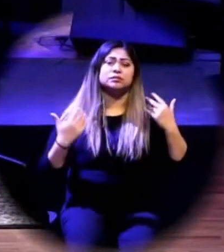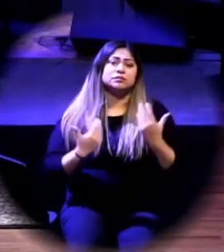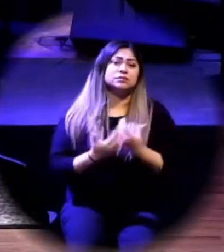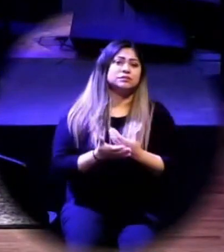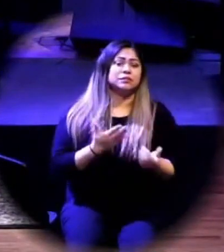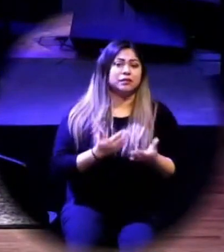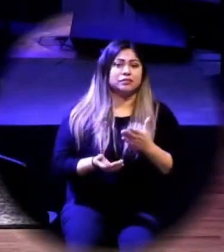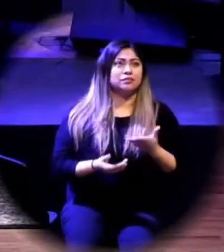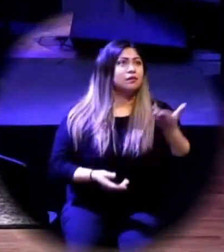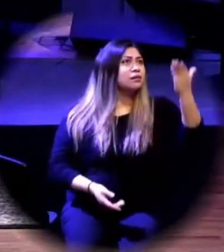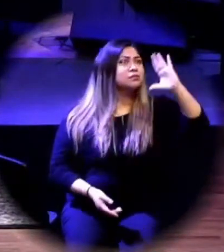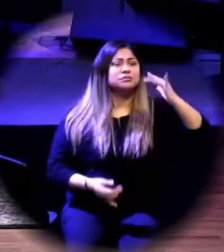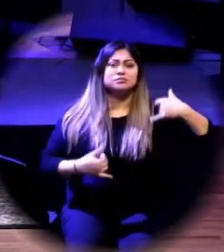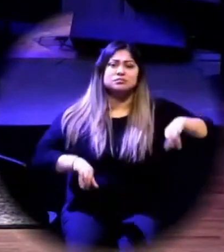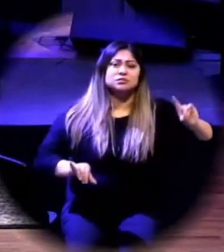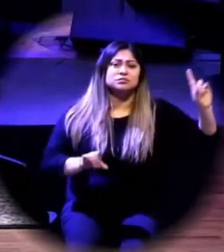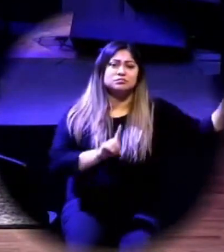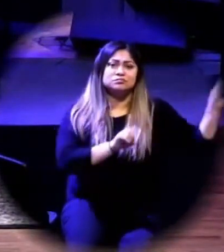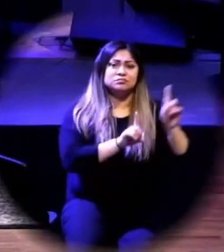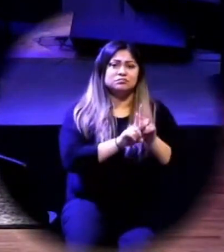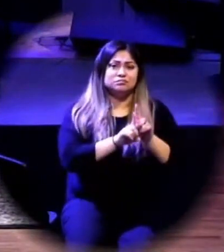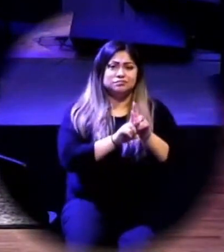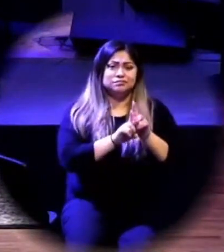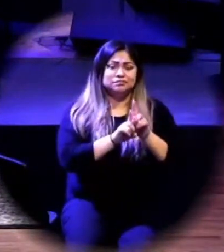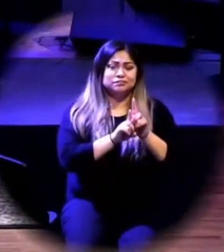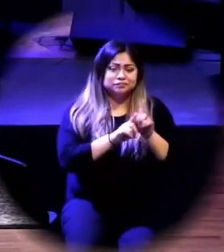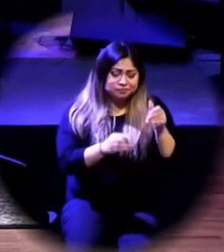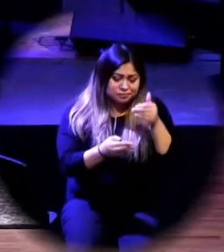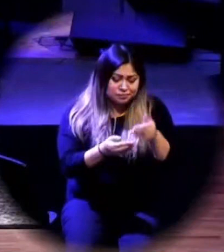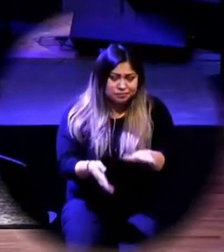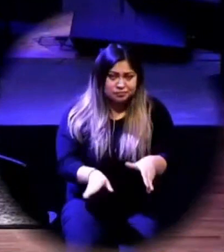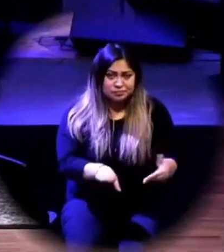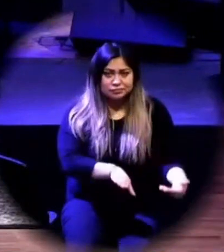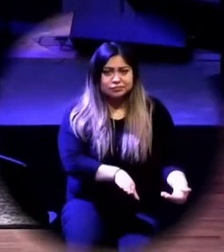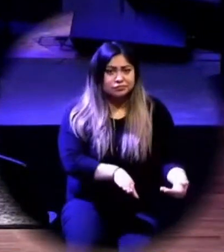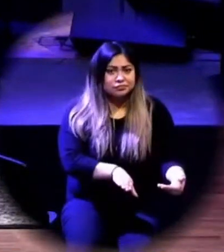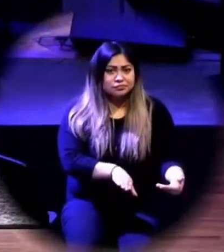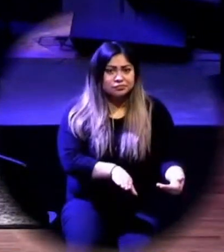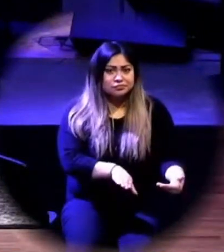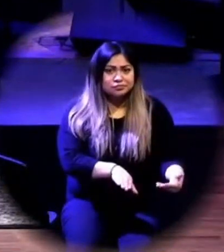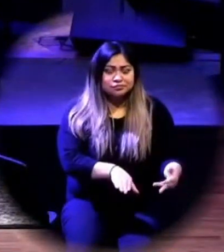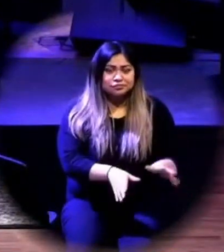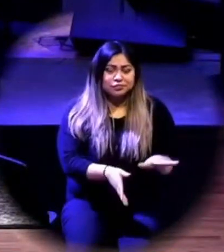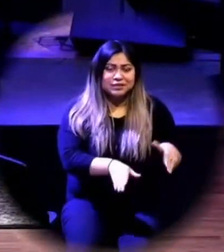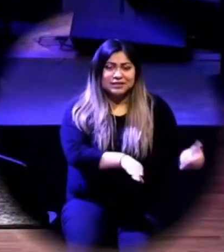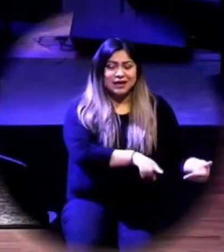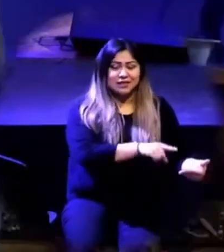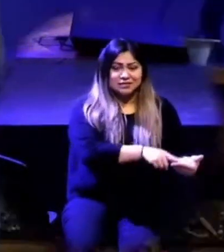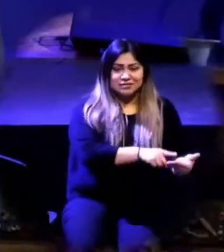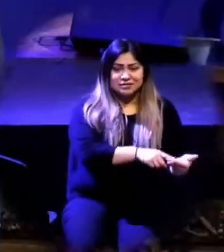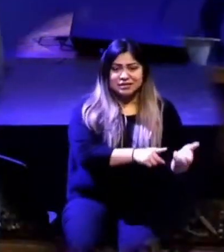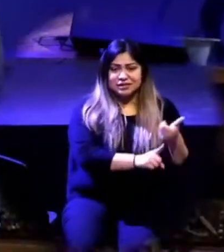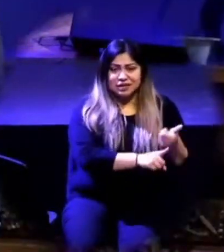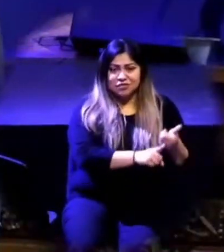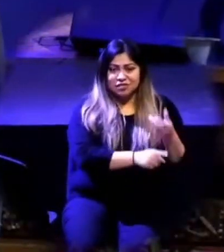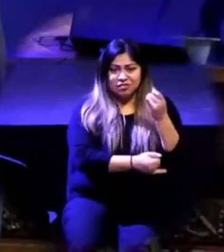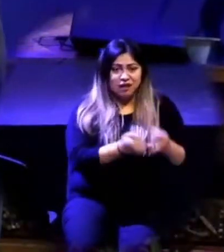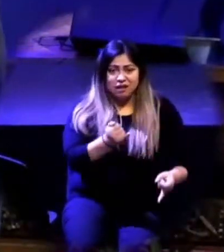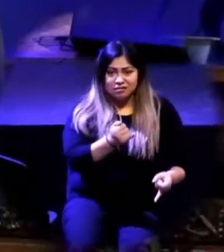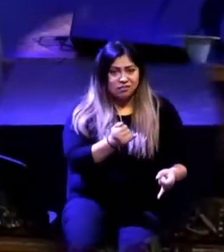even in our dying. We can trust death doesn't get the last say, that